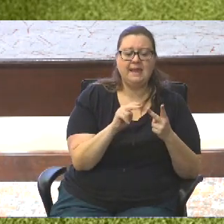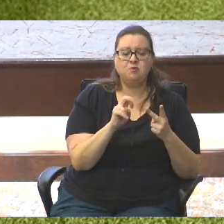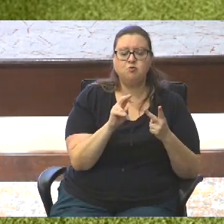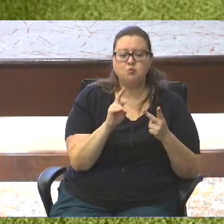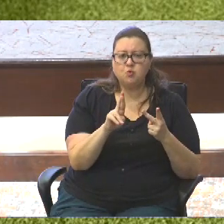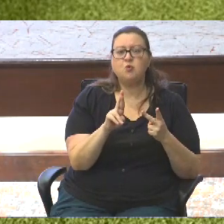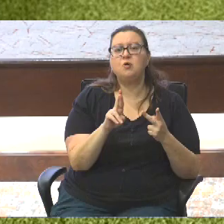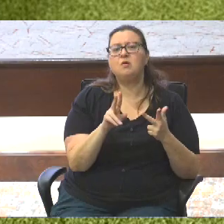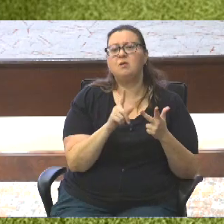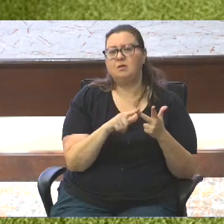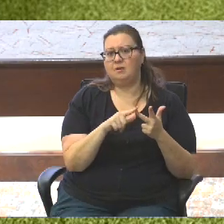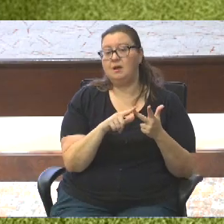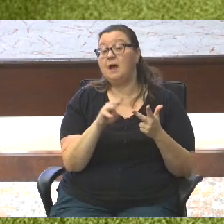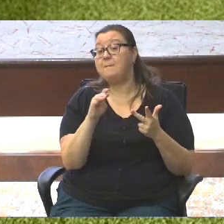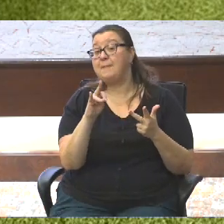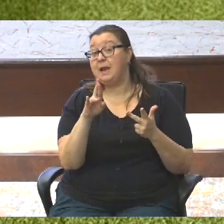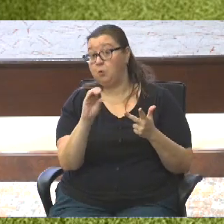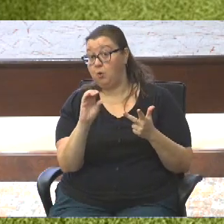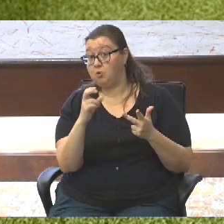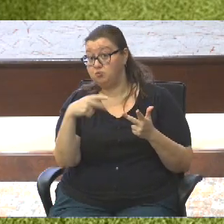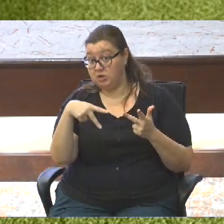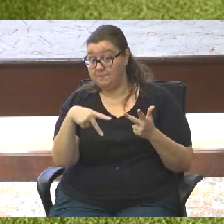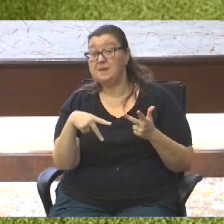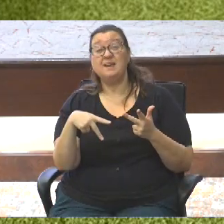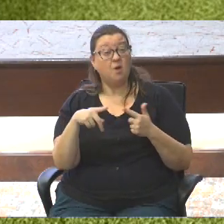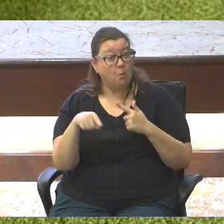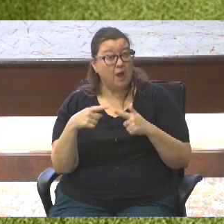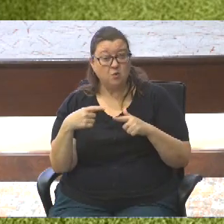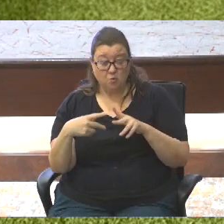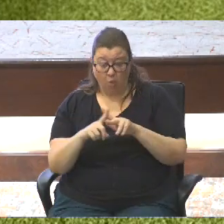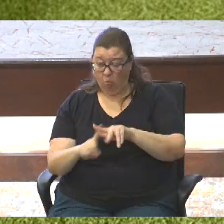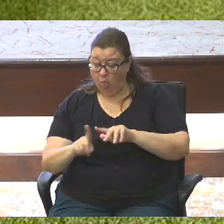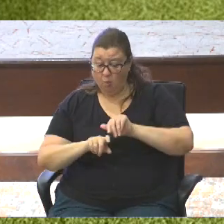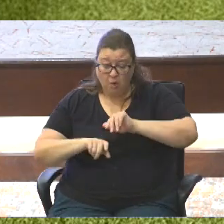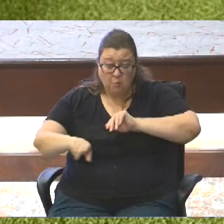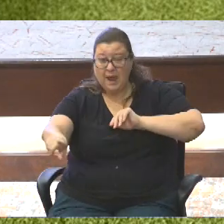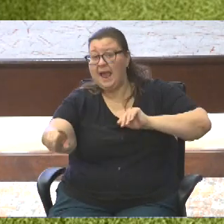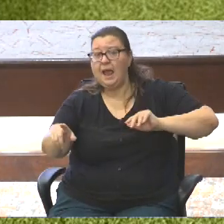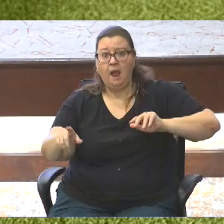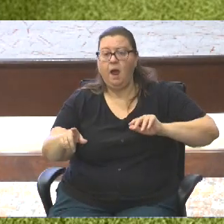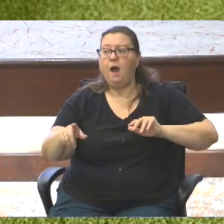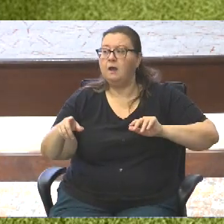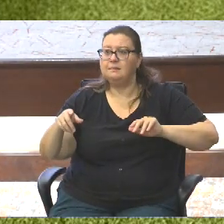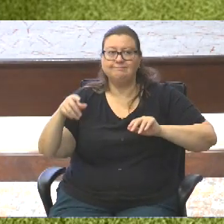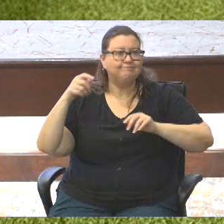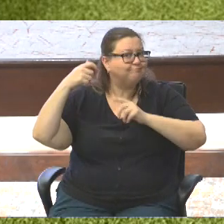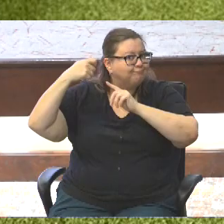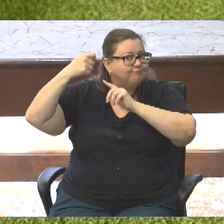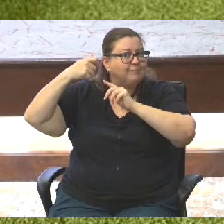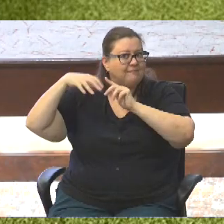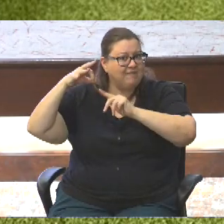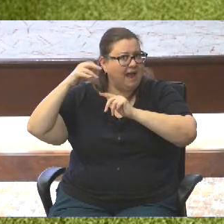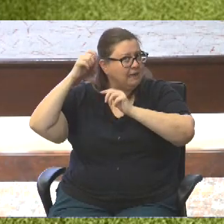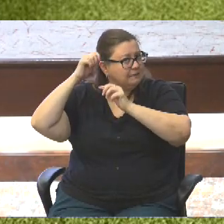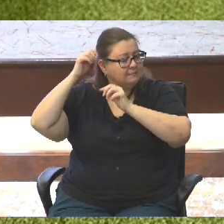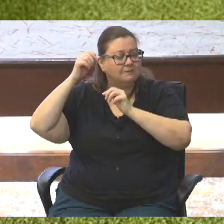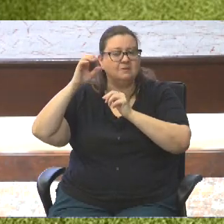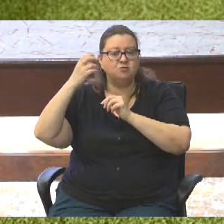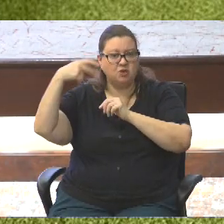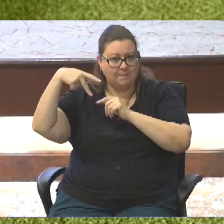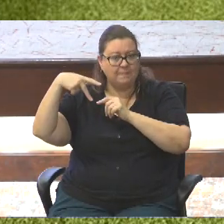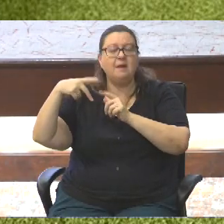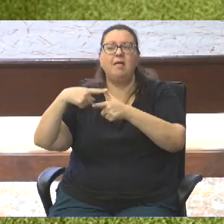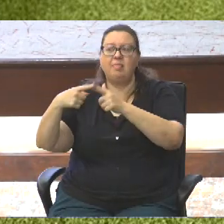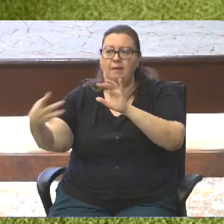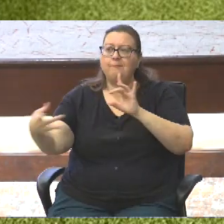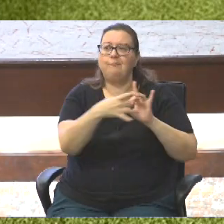pets. Microchipping also helps reunite your animal faster. It can be easy to think, oh, well, they never get out. But when it happens, you want to make